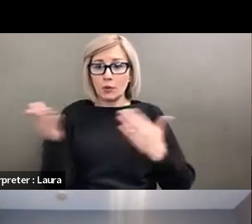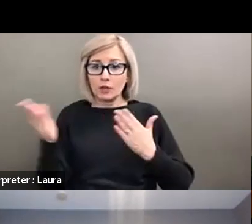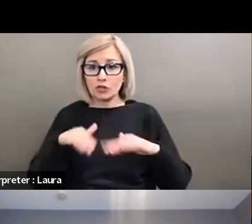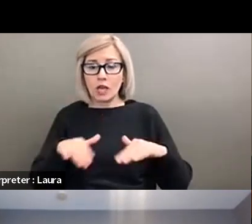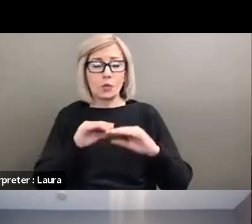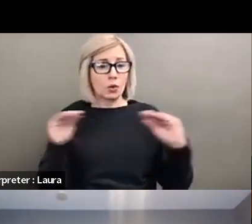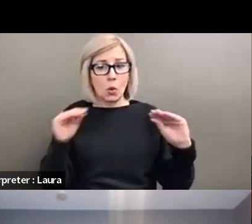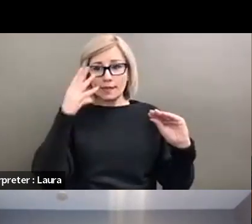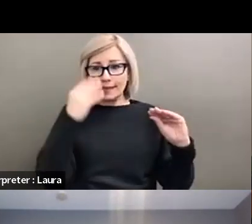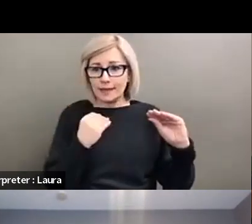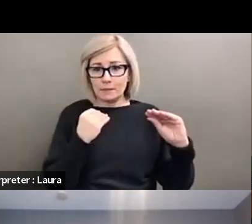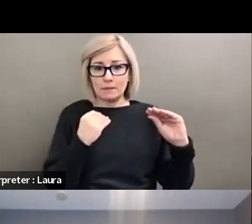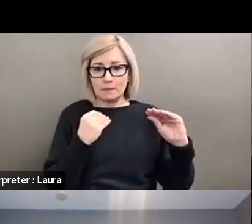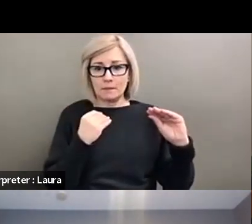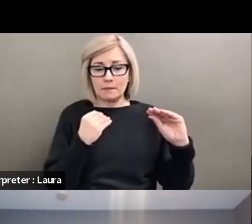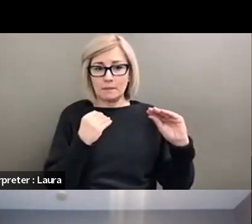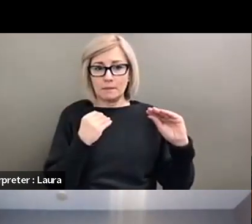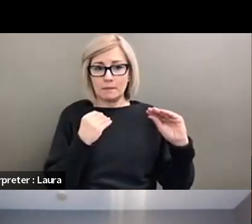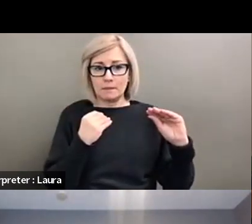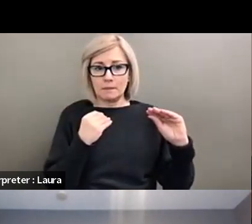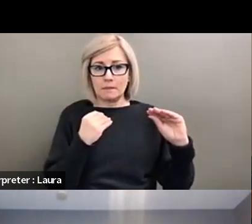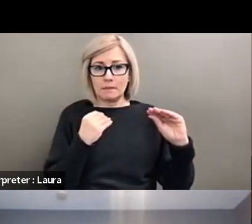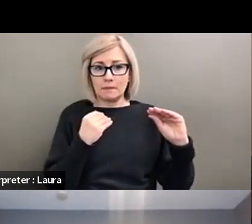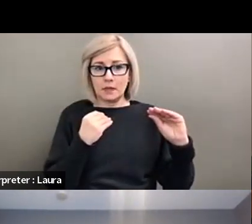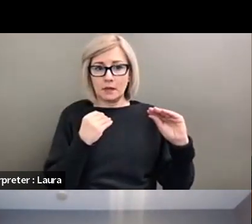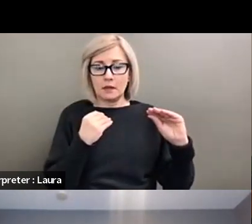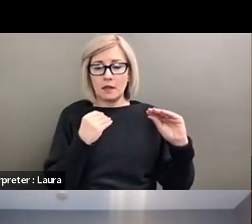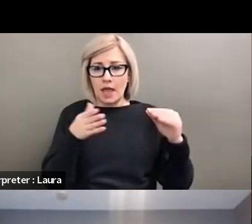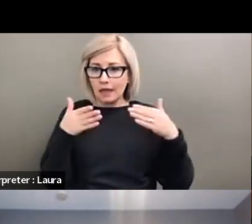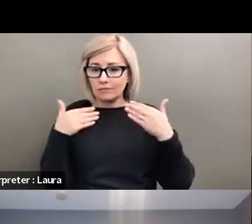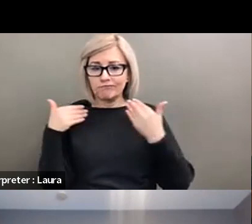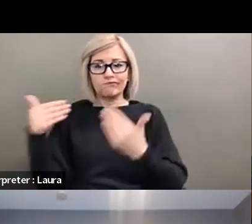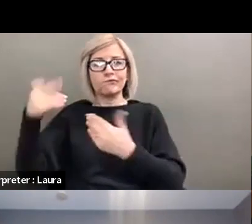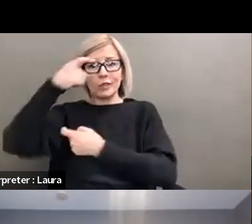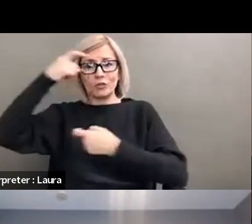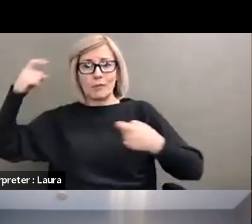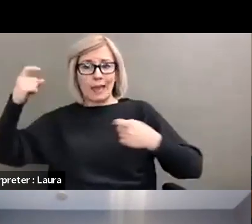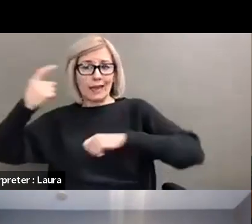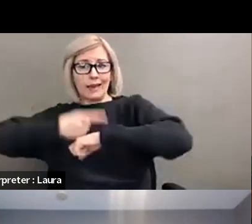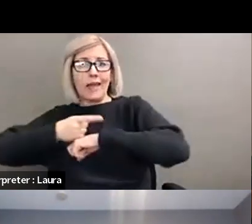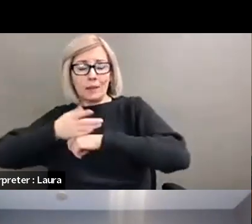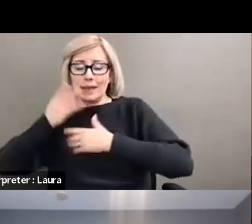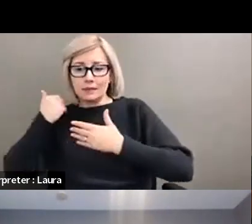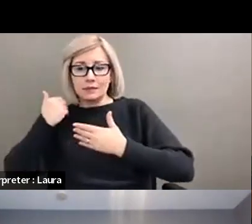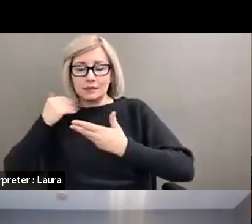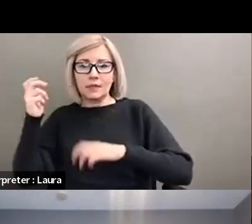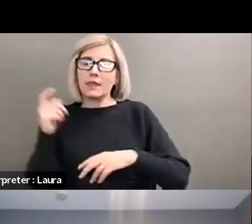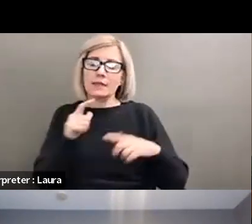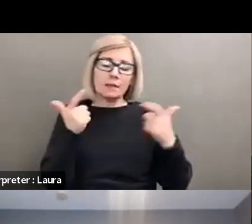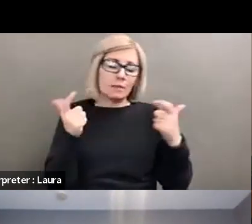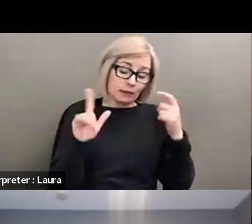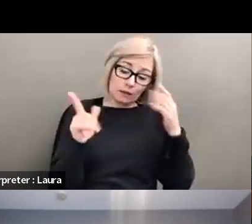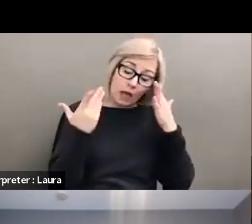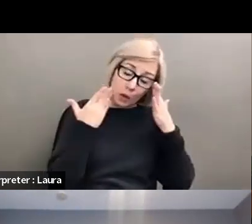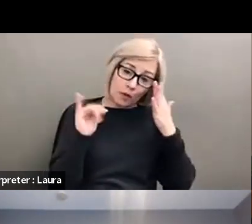with no sleep and let him go ahead and deal with the traumatic day, which is the only day. I mean, this is a big deal. And I don't know if